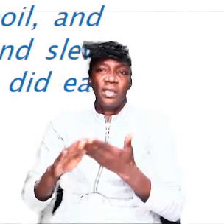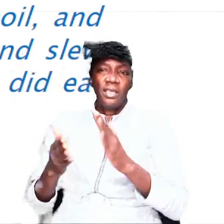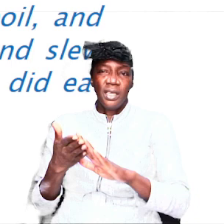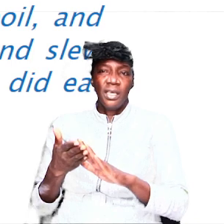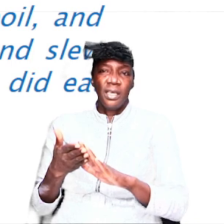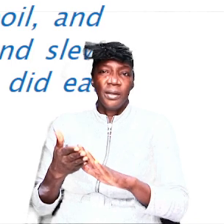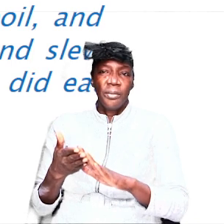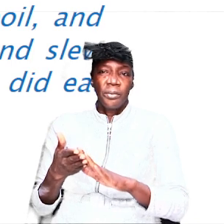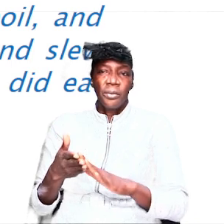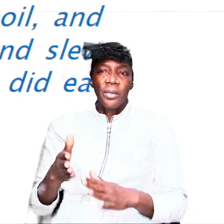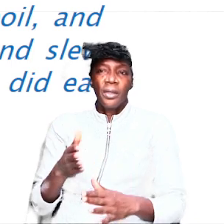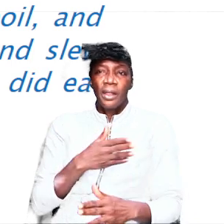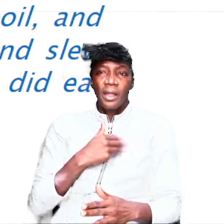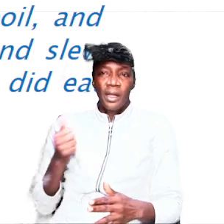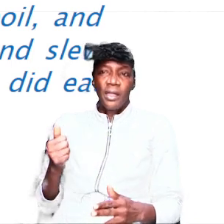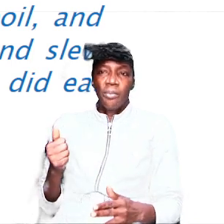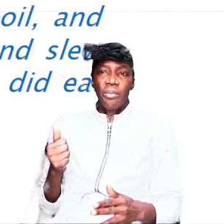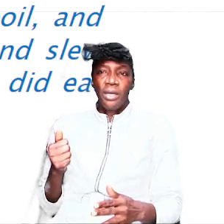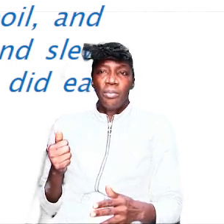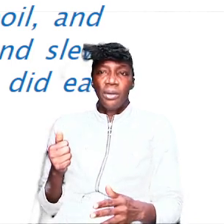Ahijalon.